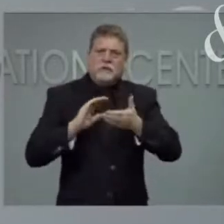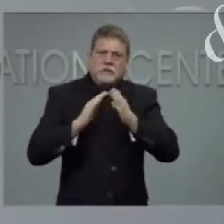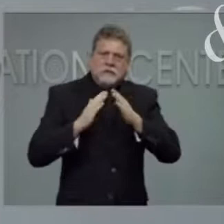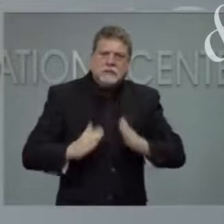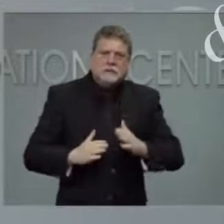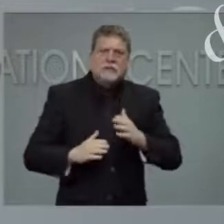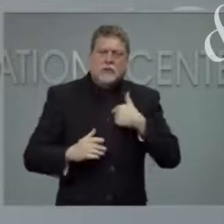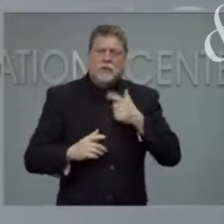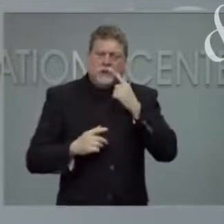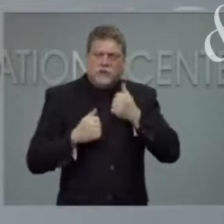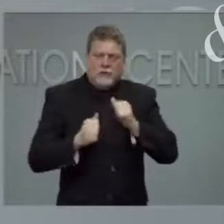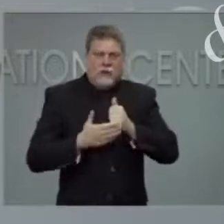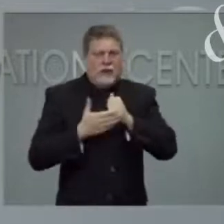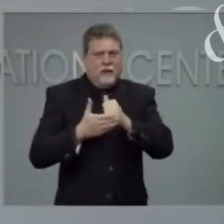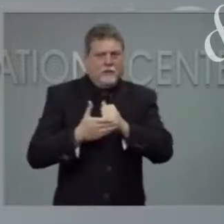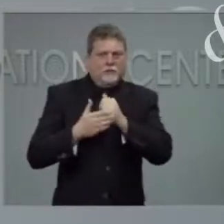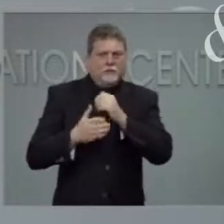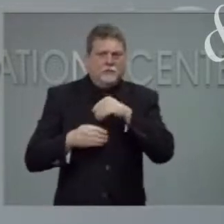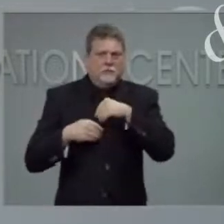closely. Thank you.